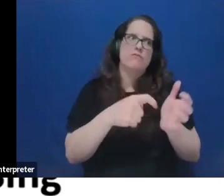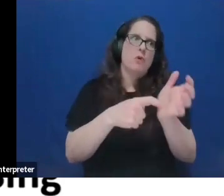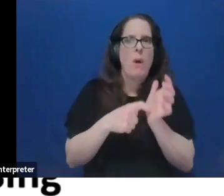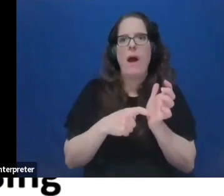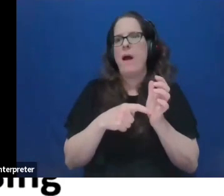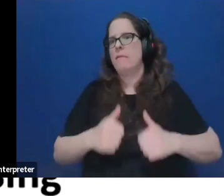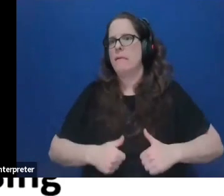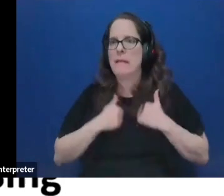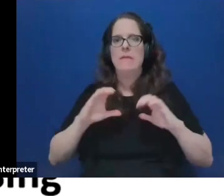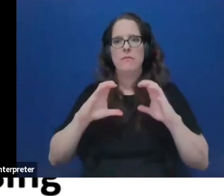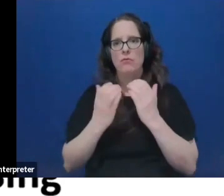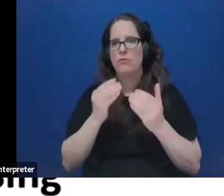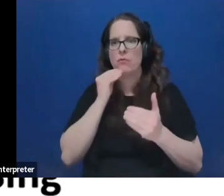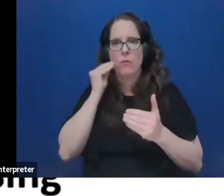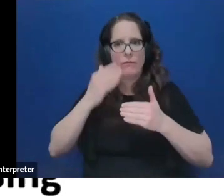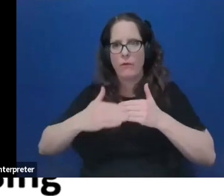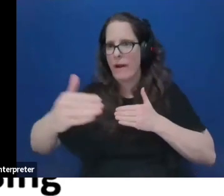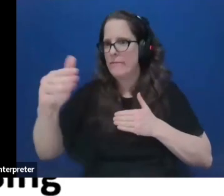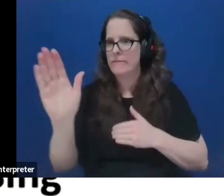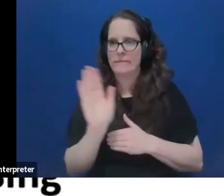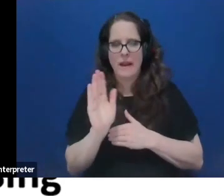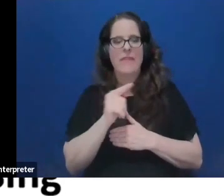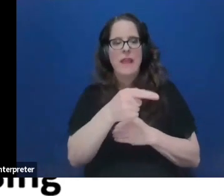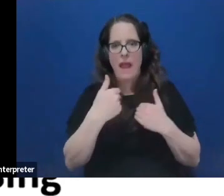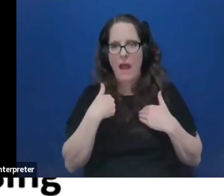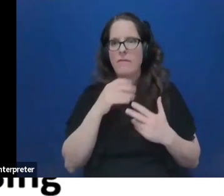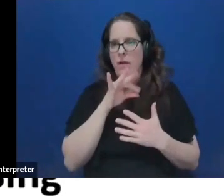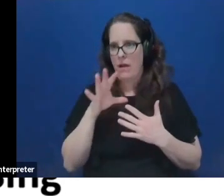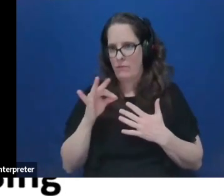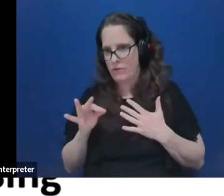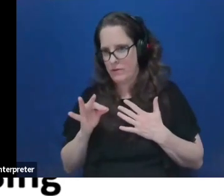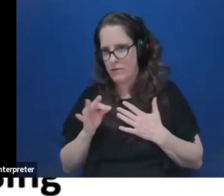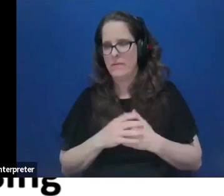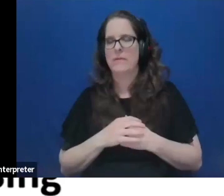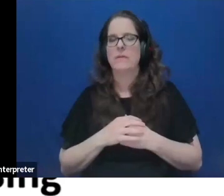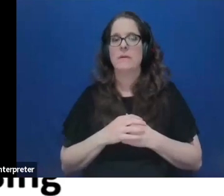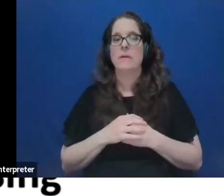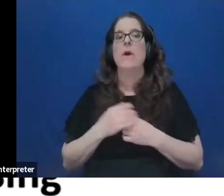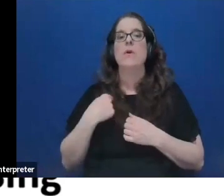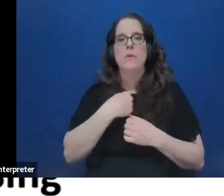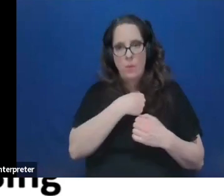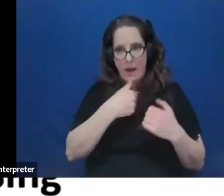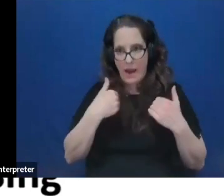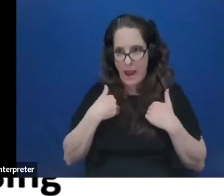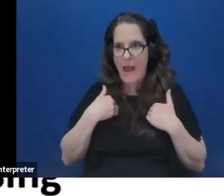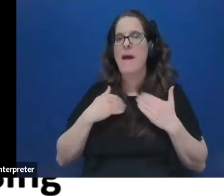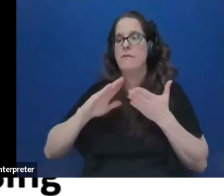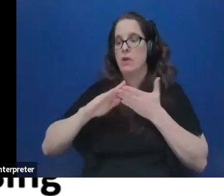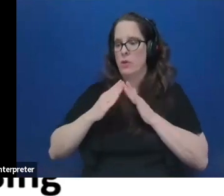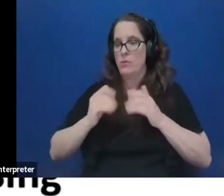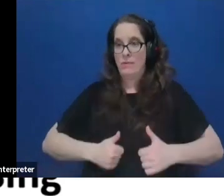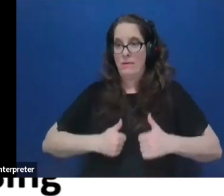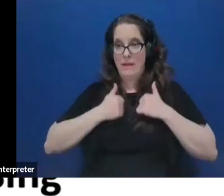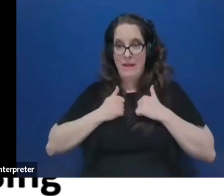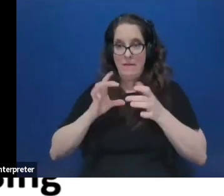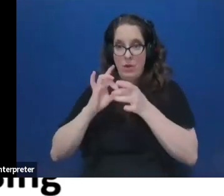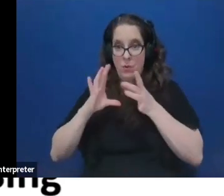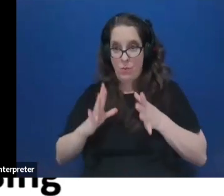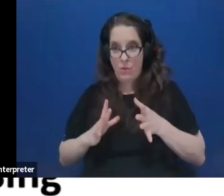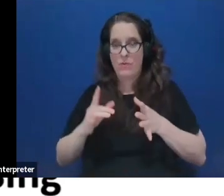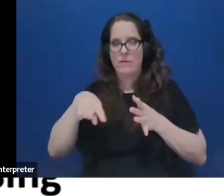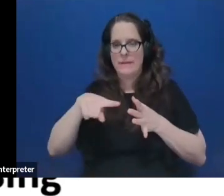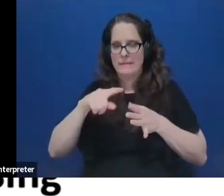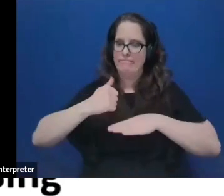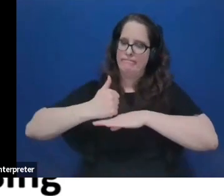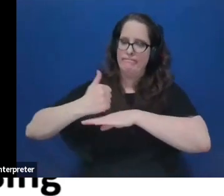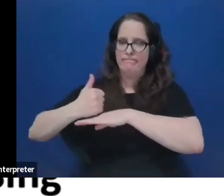homes for the rest of their lives. Give themselves an option to do that, and we have community living coordinators who do that. We had 3